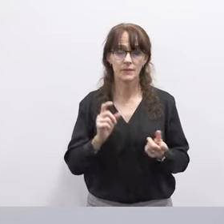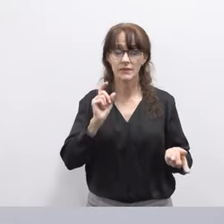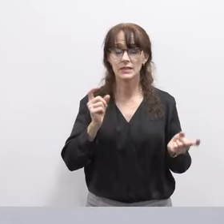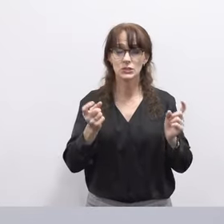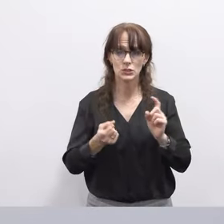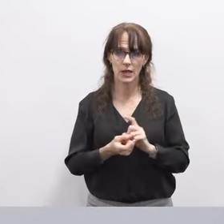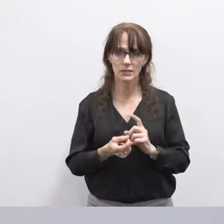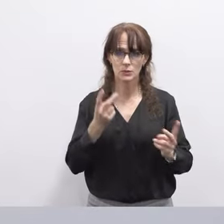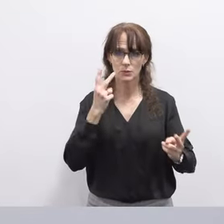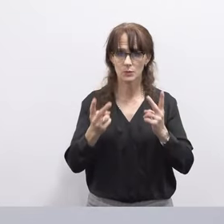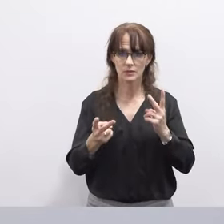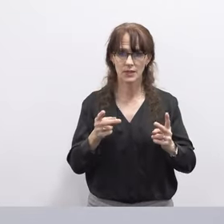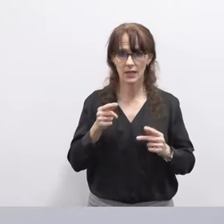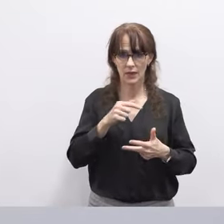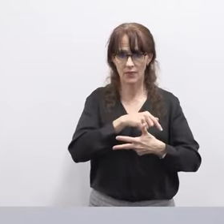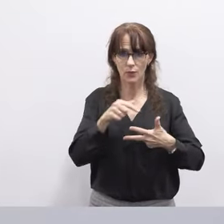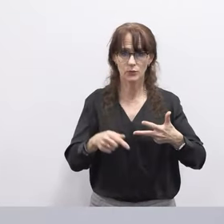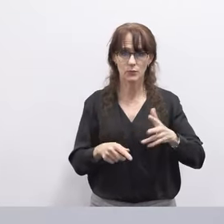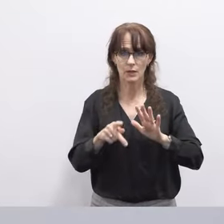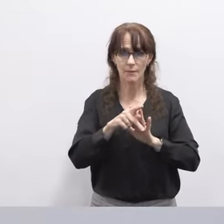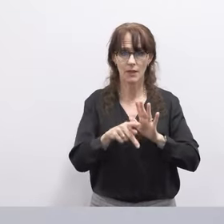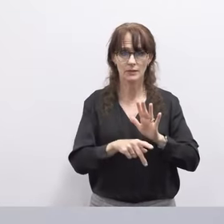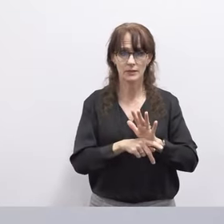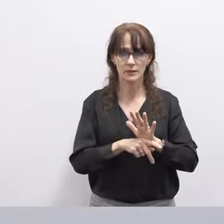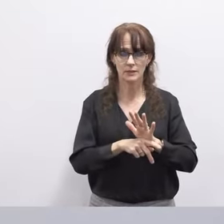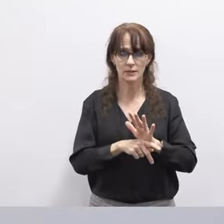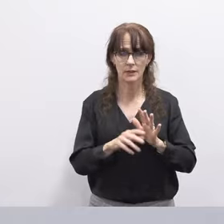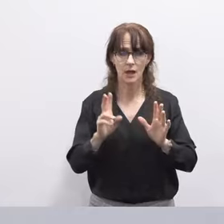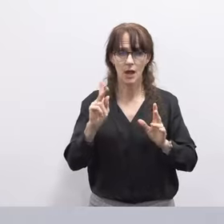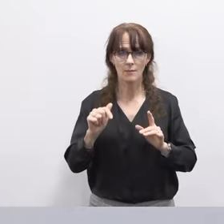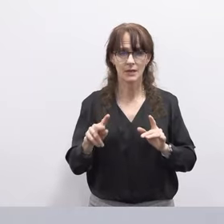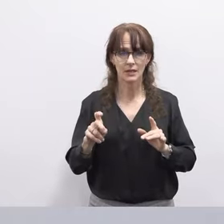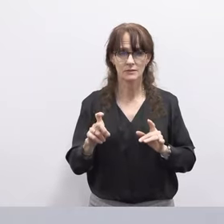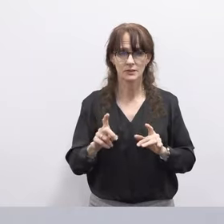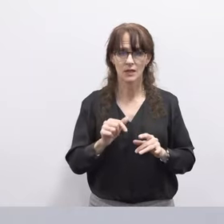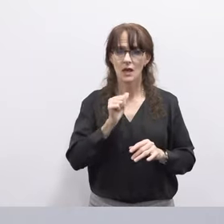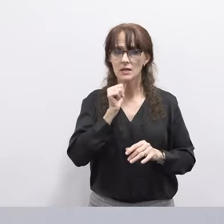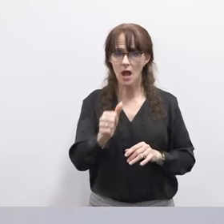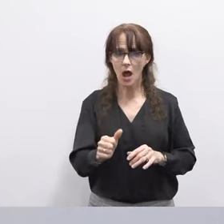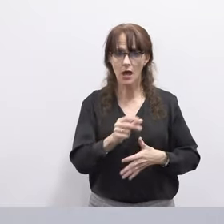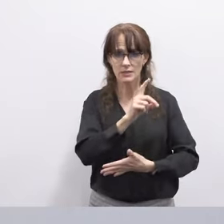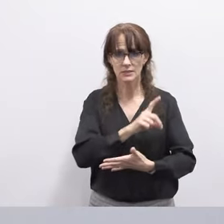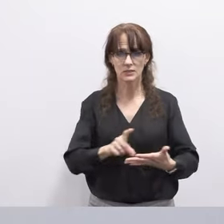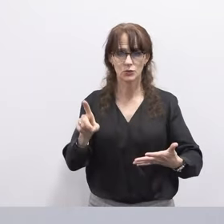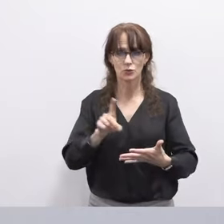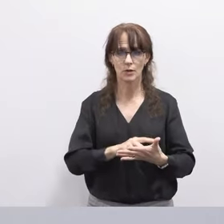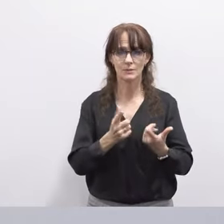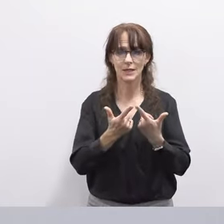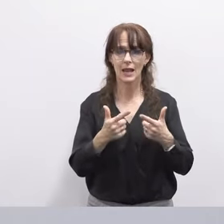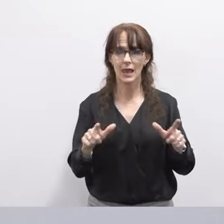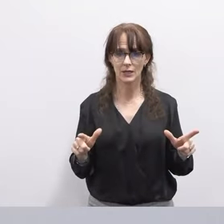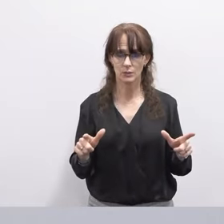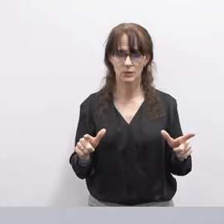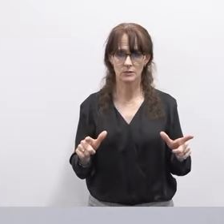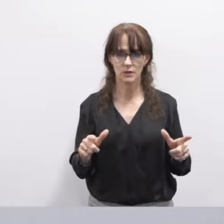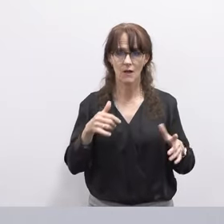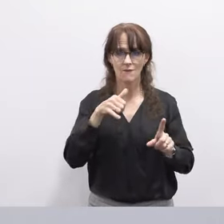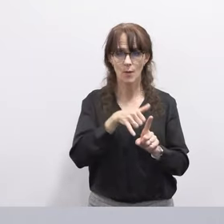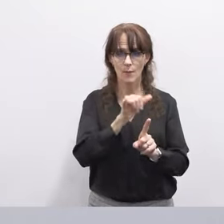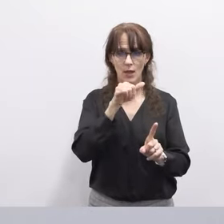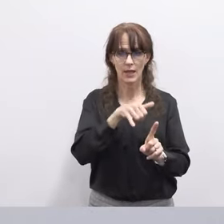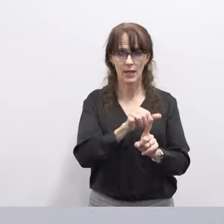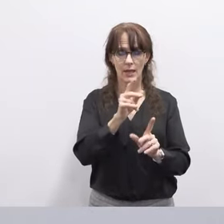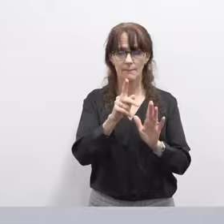Changes that you will see in these three policies are updates to the non-discrimination language. Mm-hmm. For our bullying